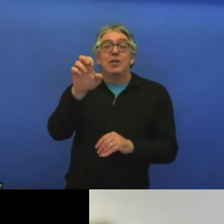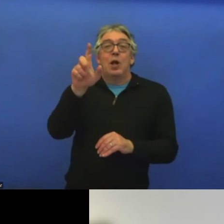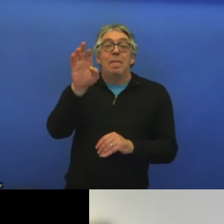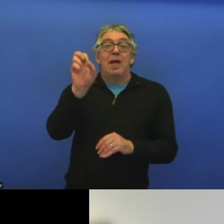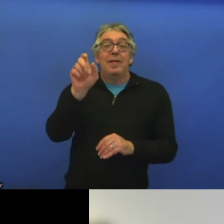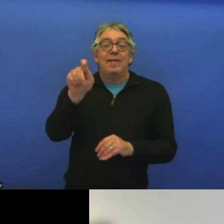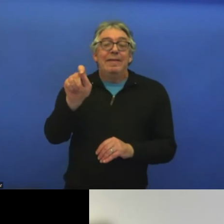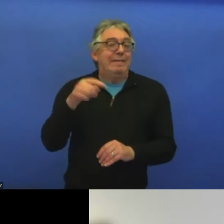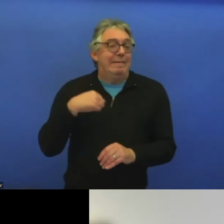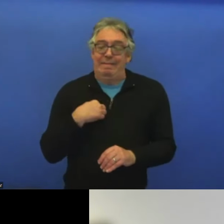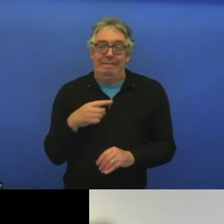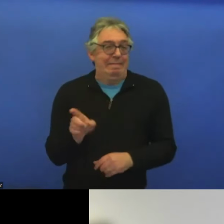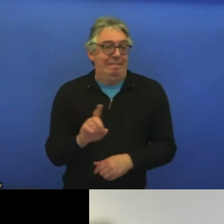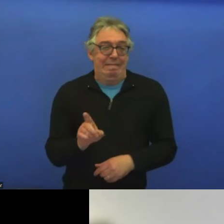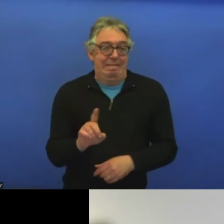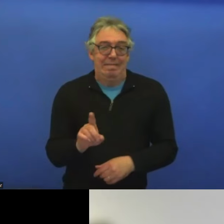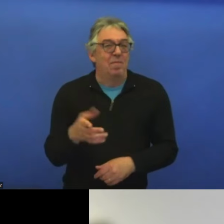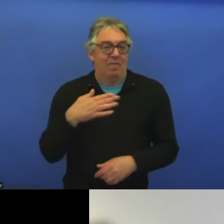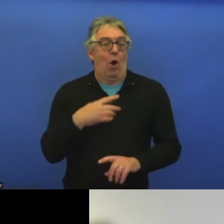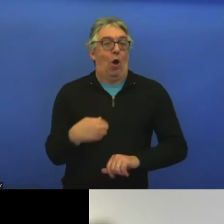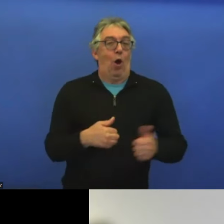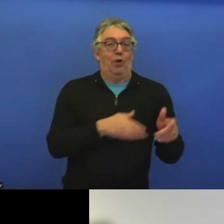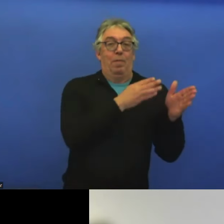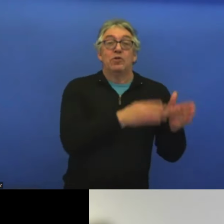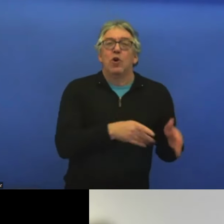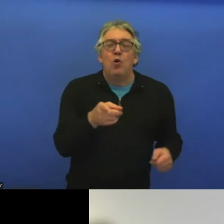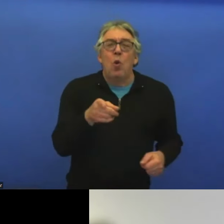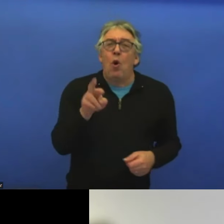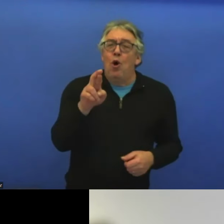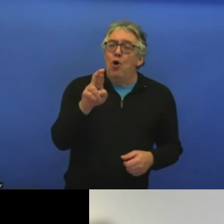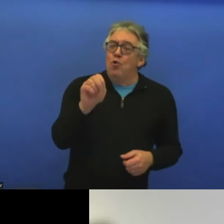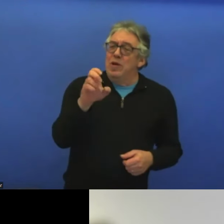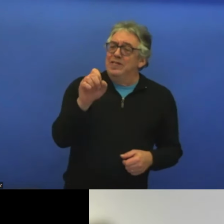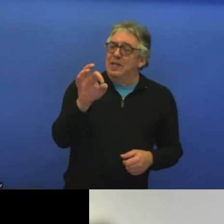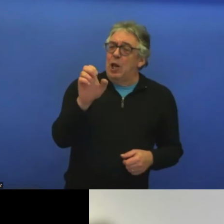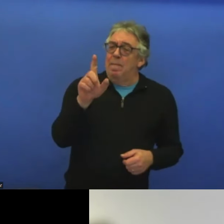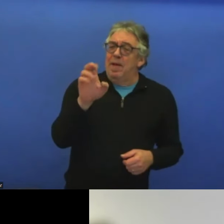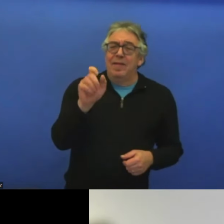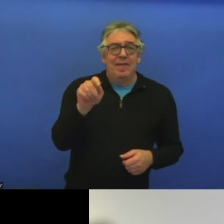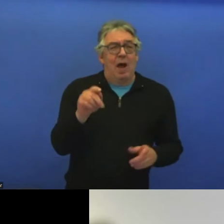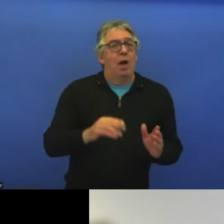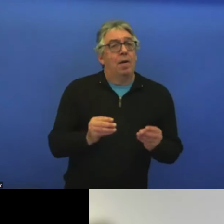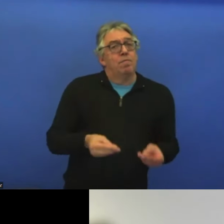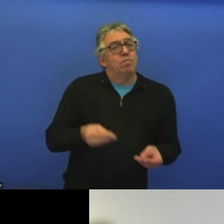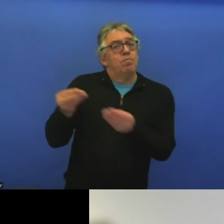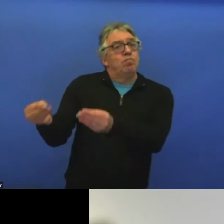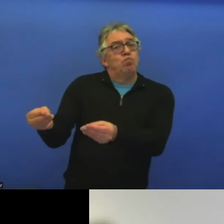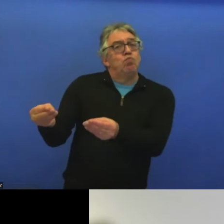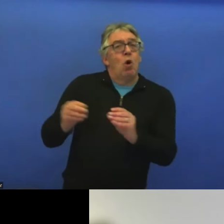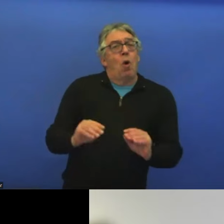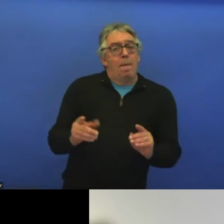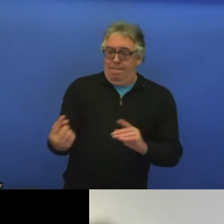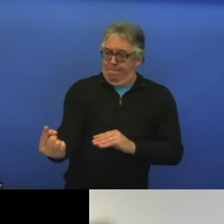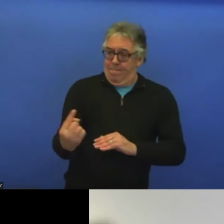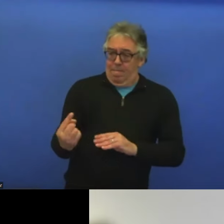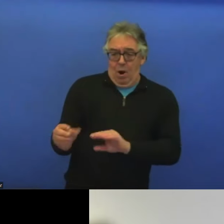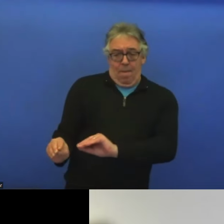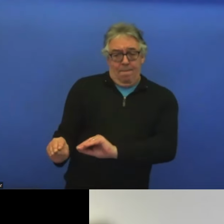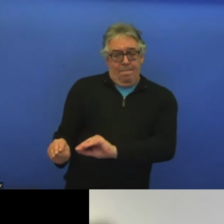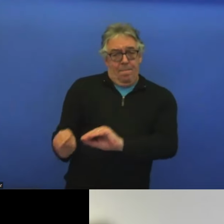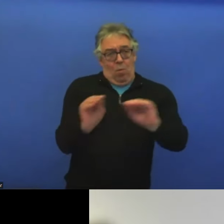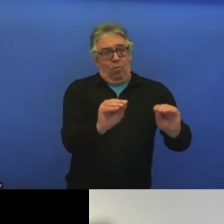solution, because as you may know, resettlement is just one of the durable solutions that we look for asylum seekers.